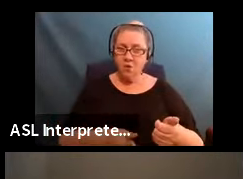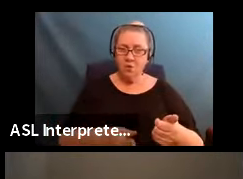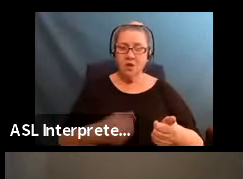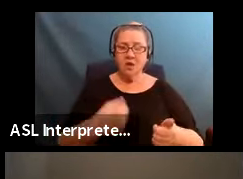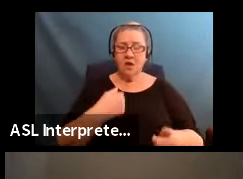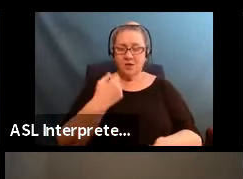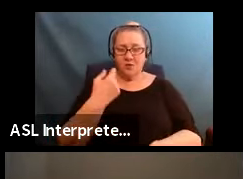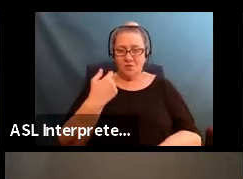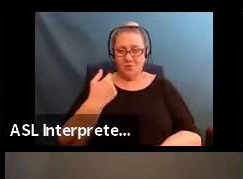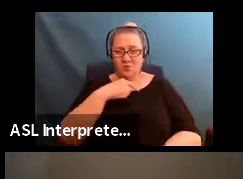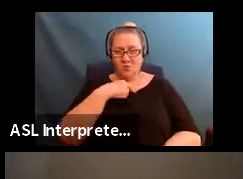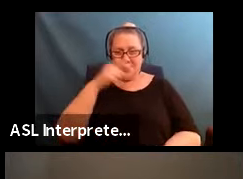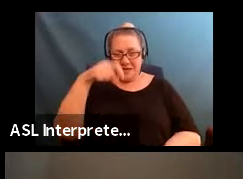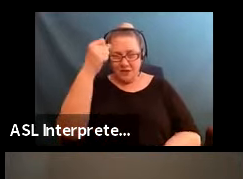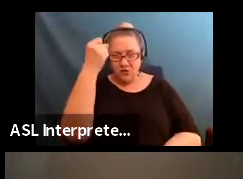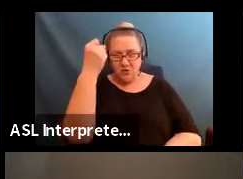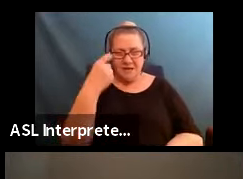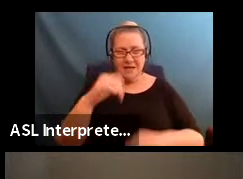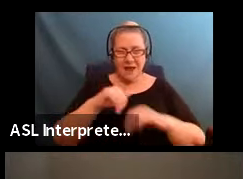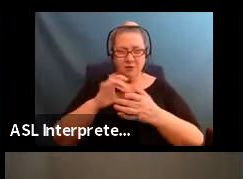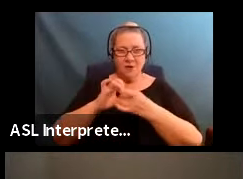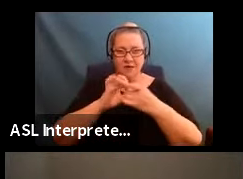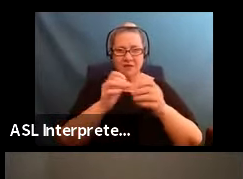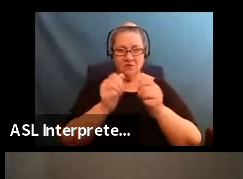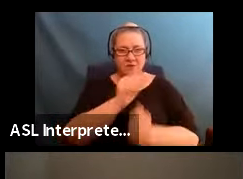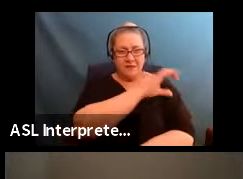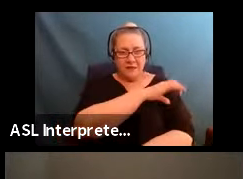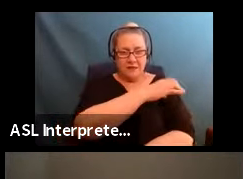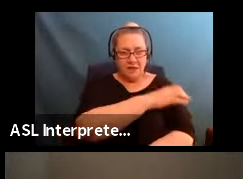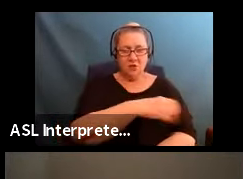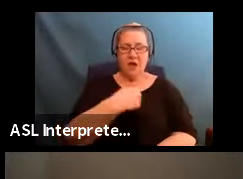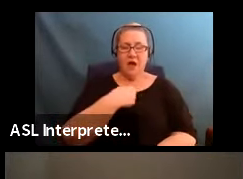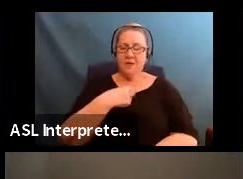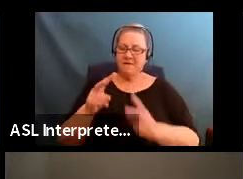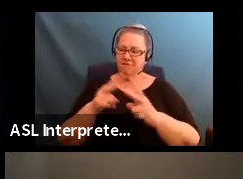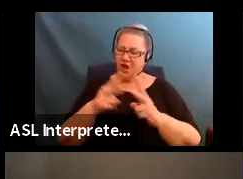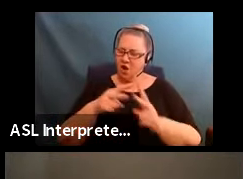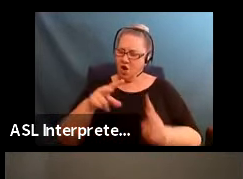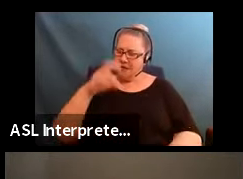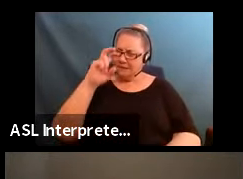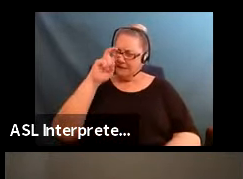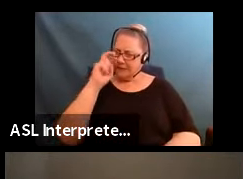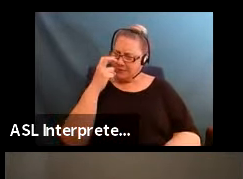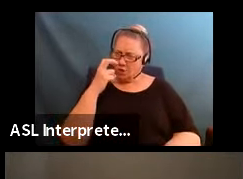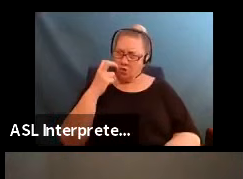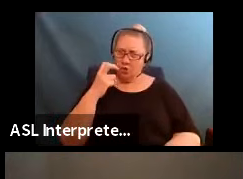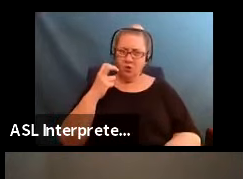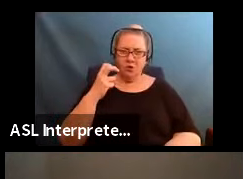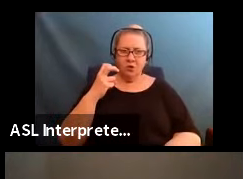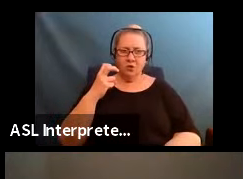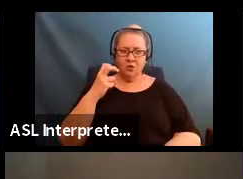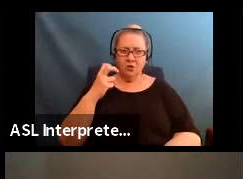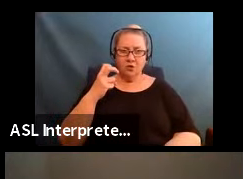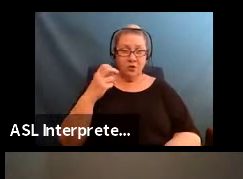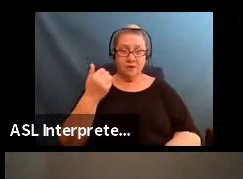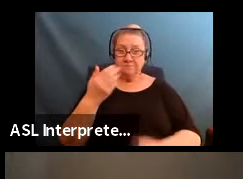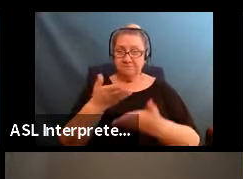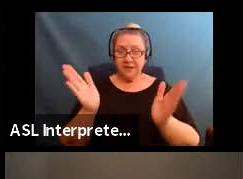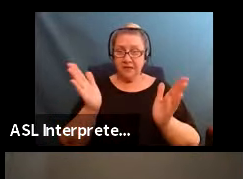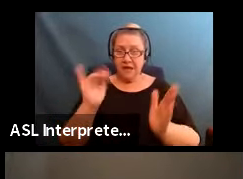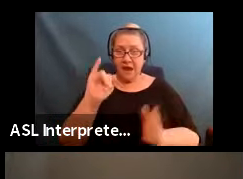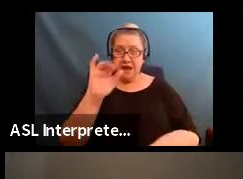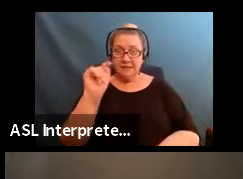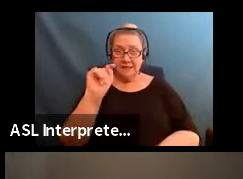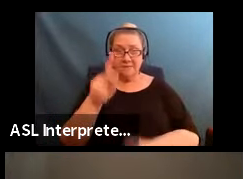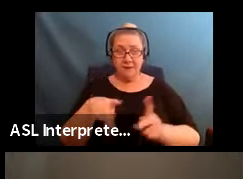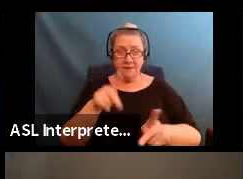clinical. And I am also very skeptical that any IT people are going to